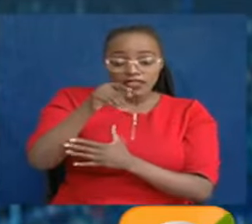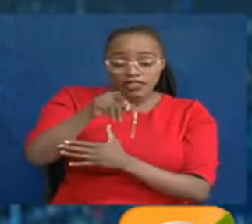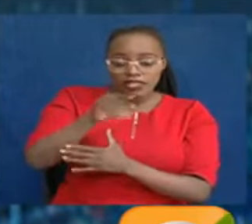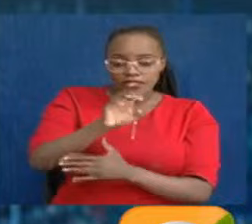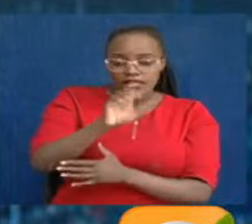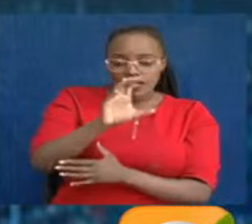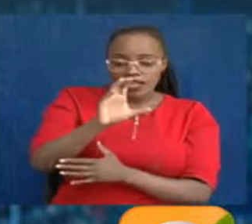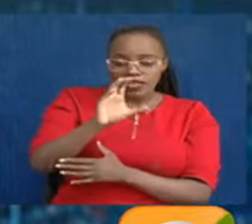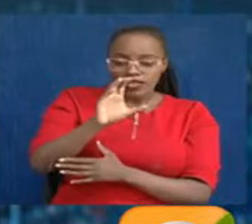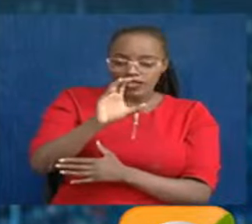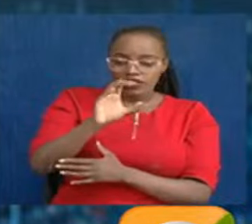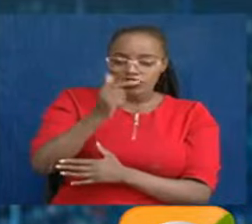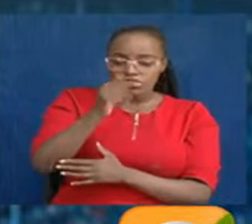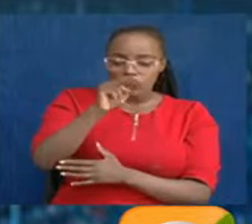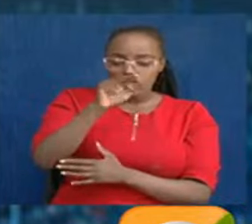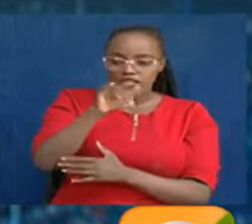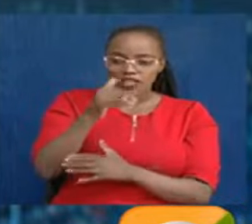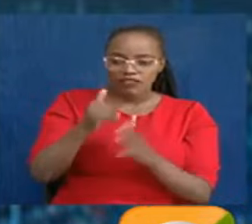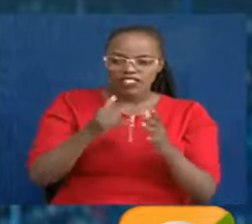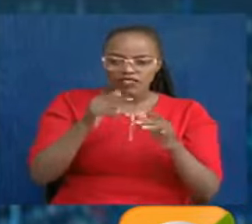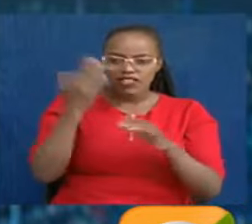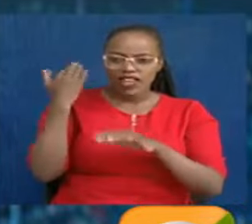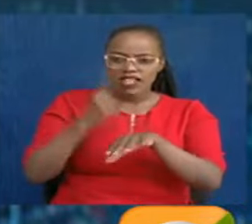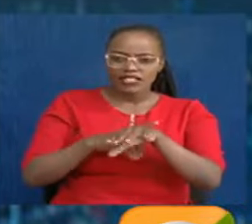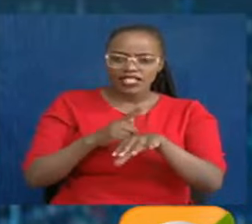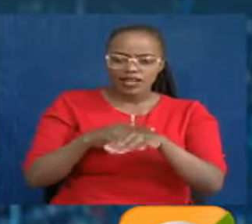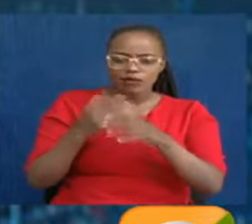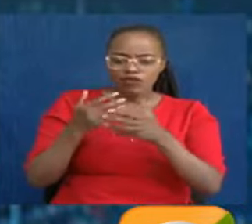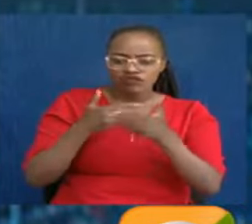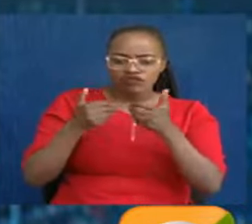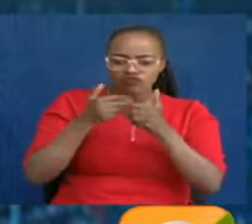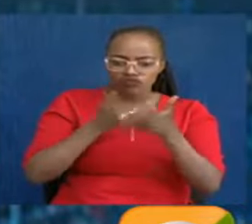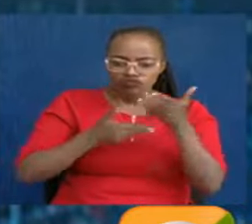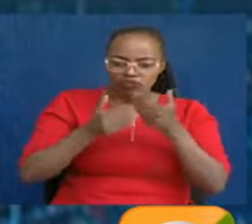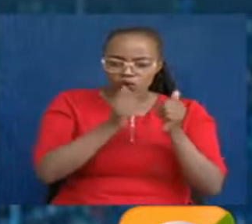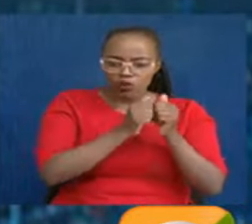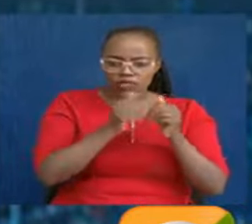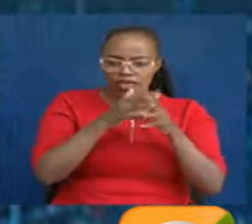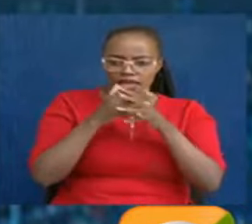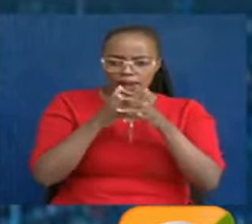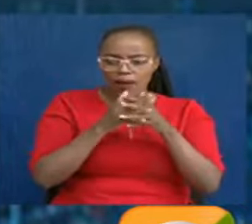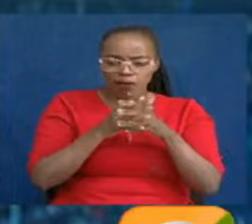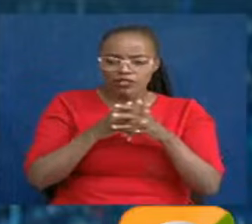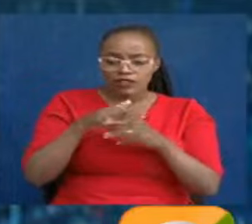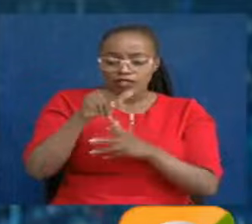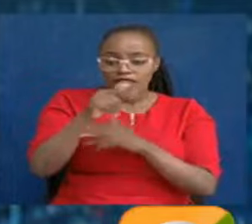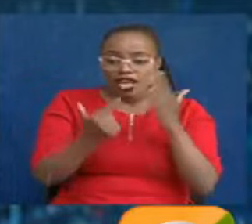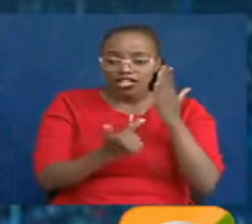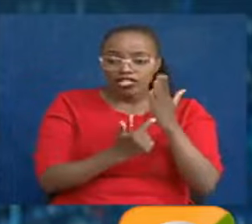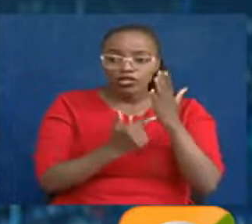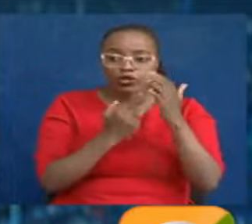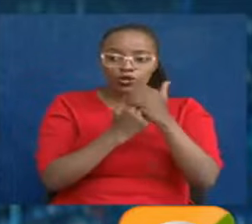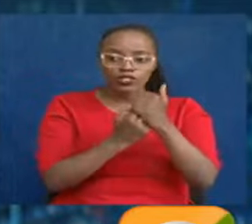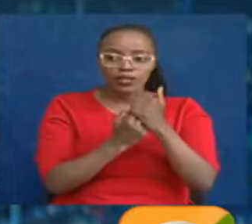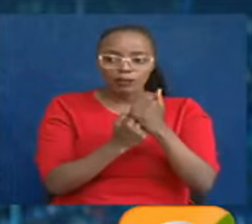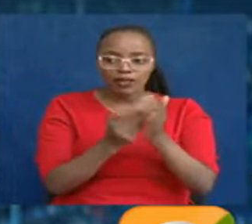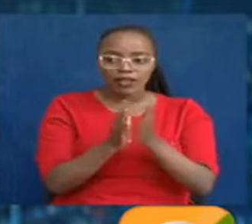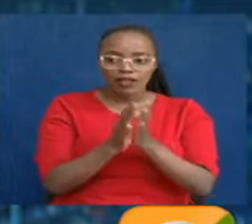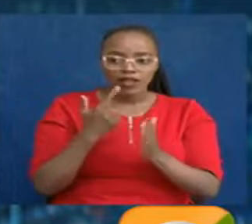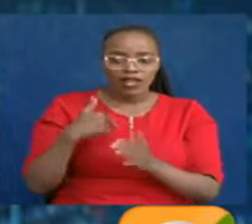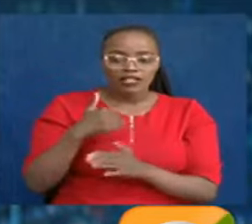industry. During our last engagement with the US, Kenya was designated as a technology partner, and we were able